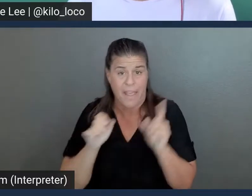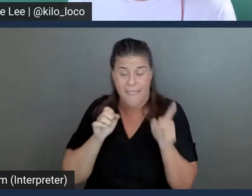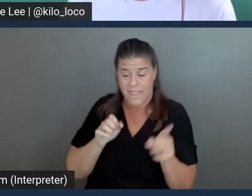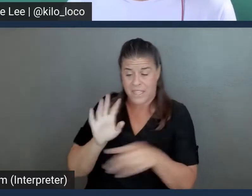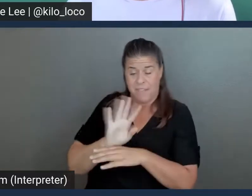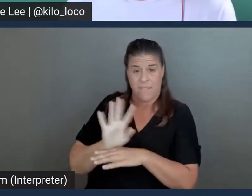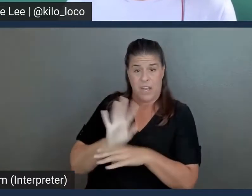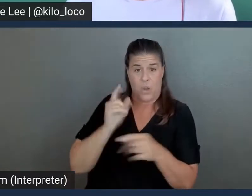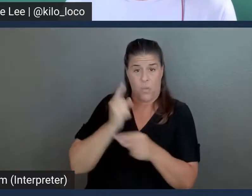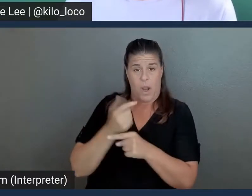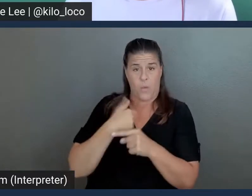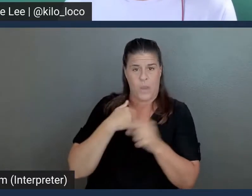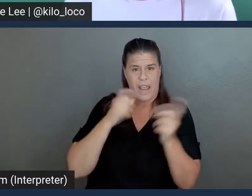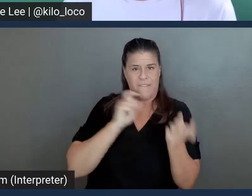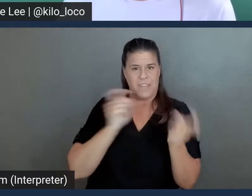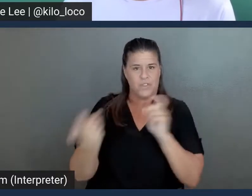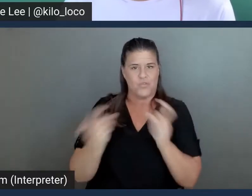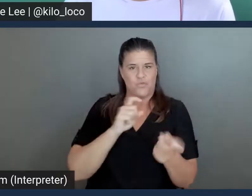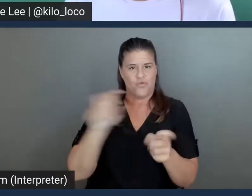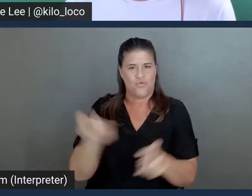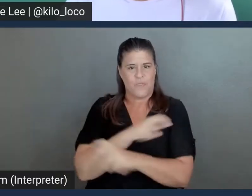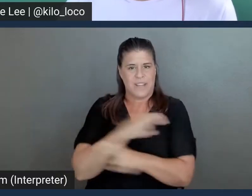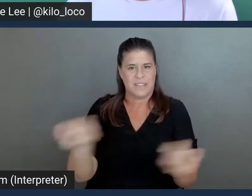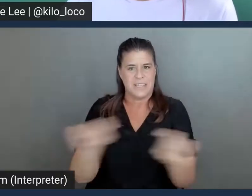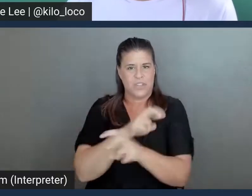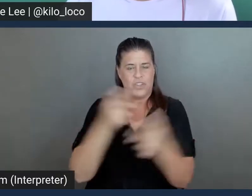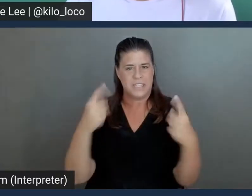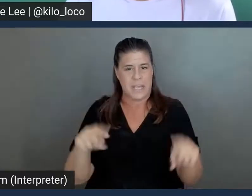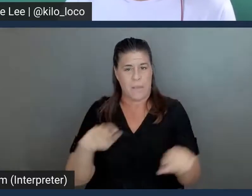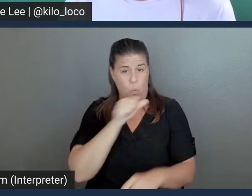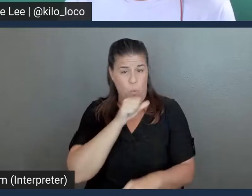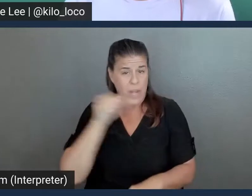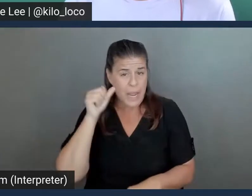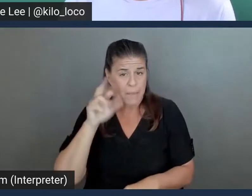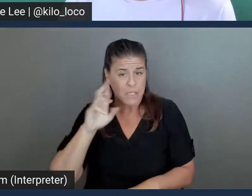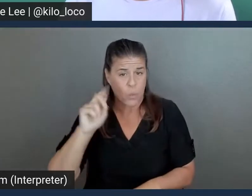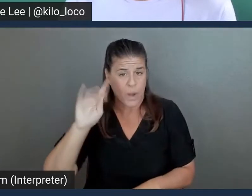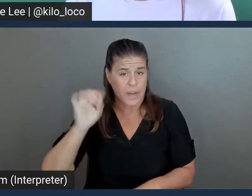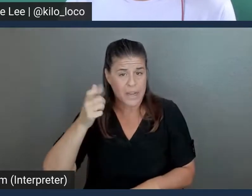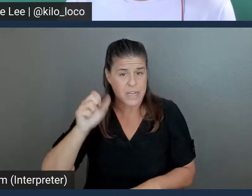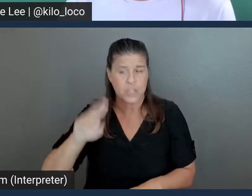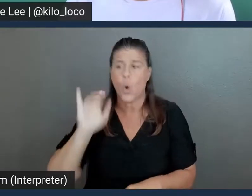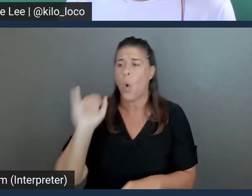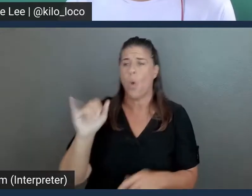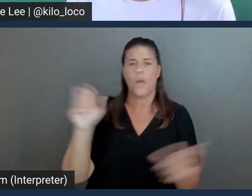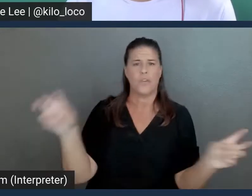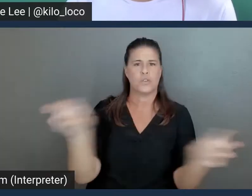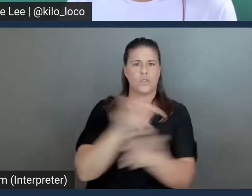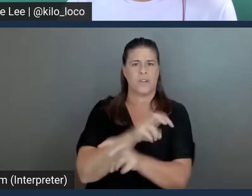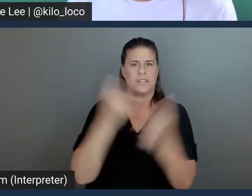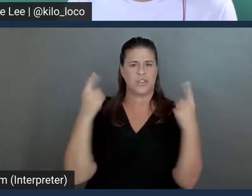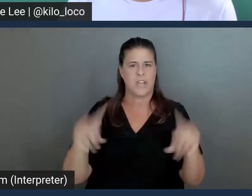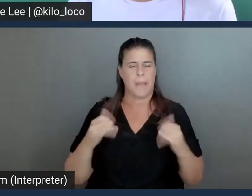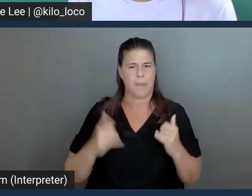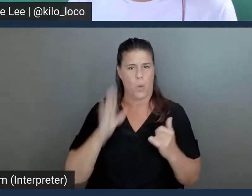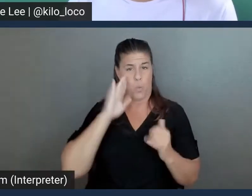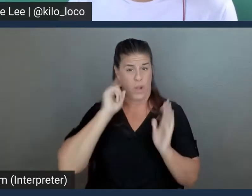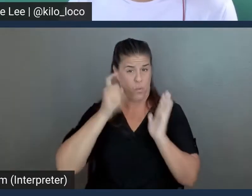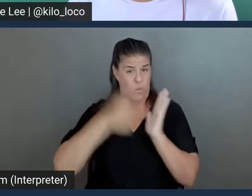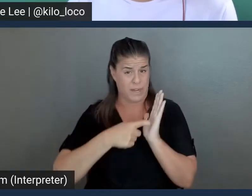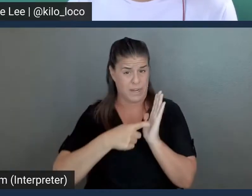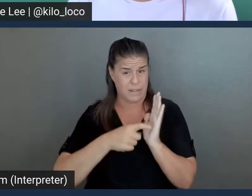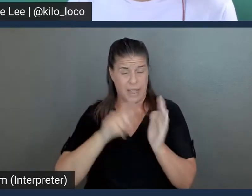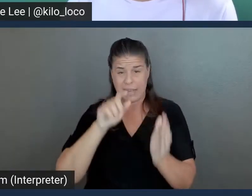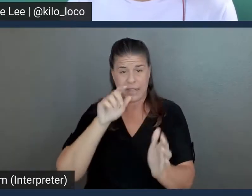have these transitions happening here. Would Amazon Rekognition been able to detect like, oh, there's a transitioning happening here? Will it be able to like set a